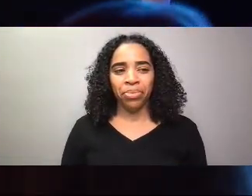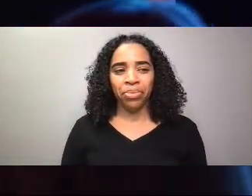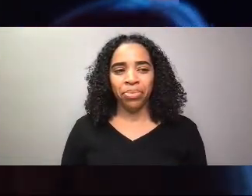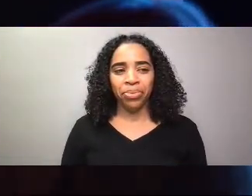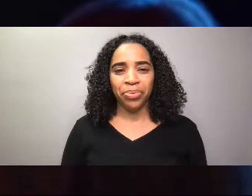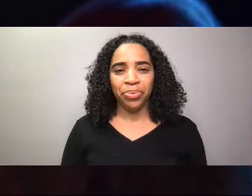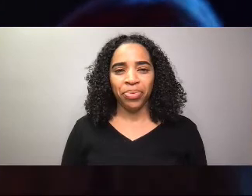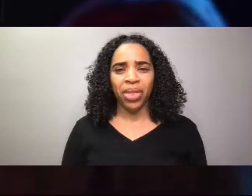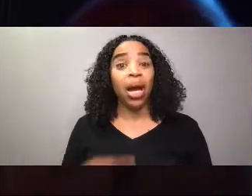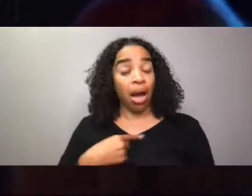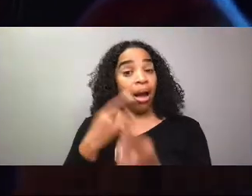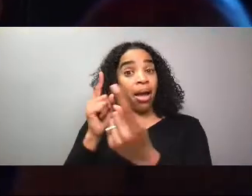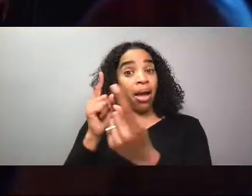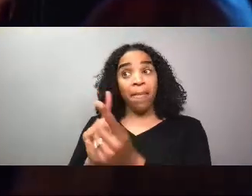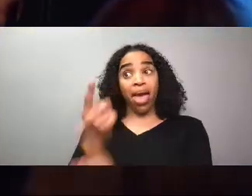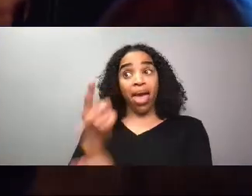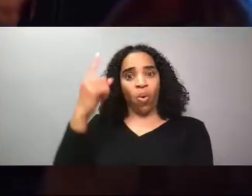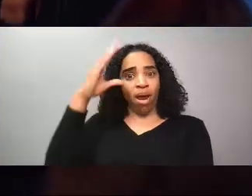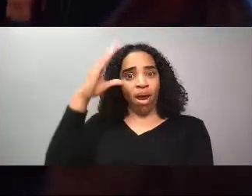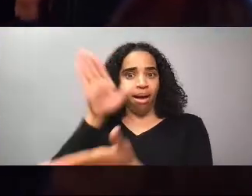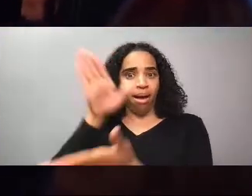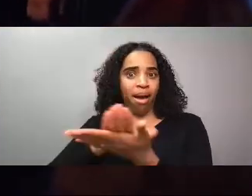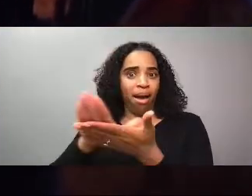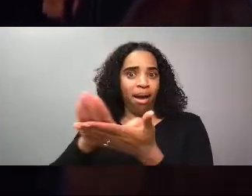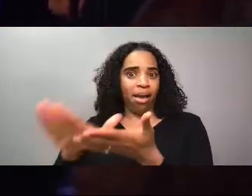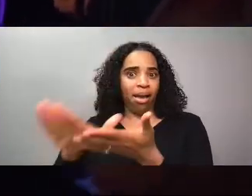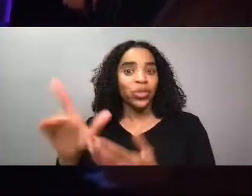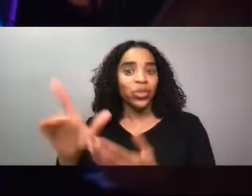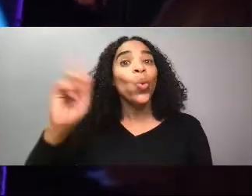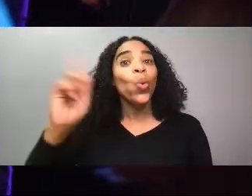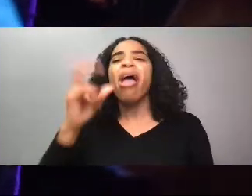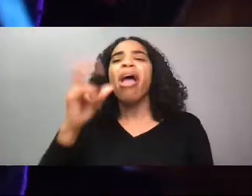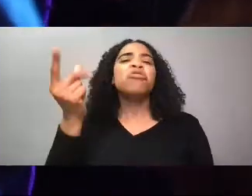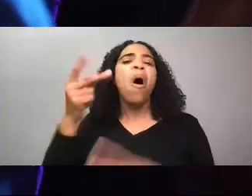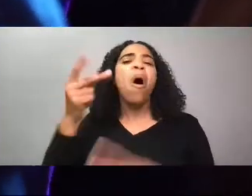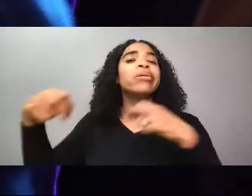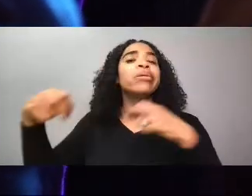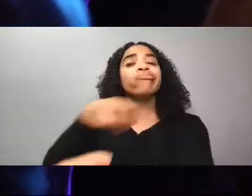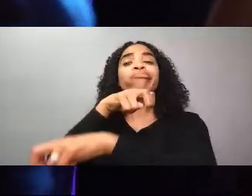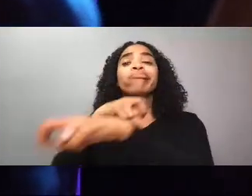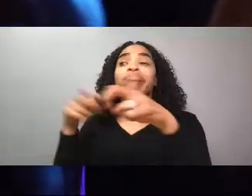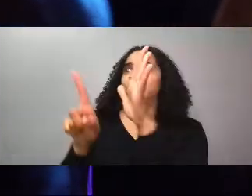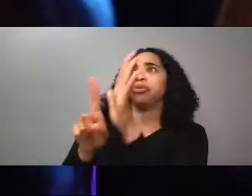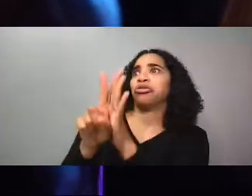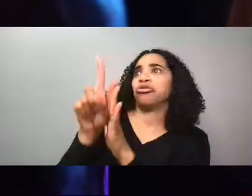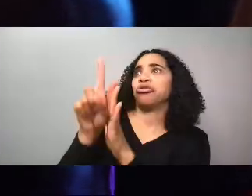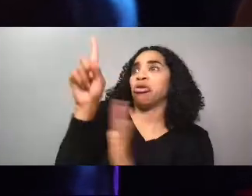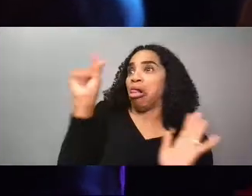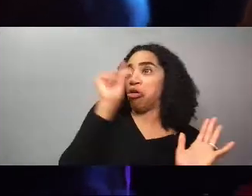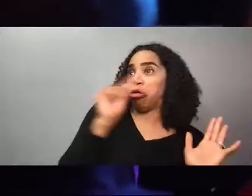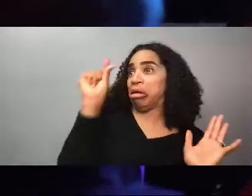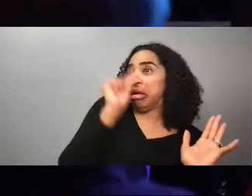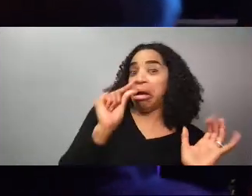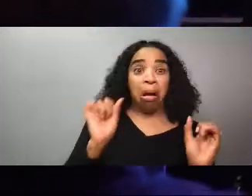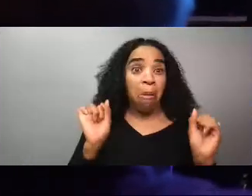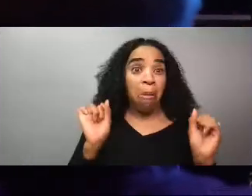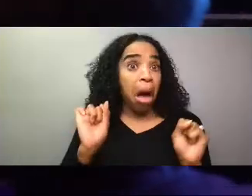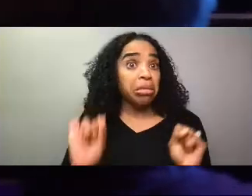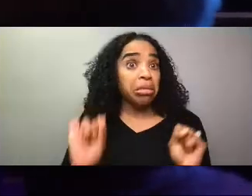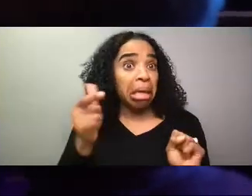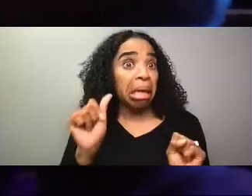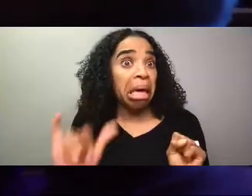I met a nice guy at the dog track. He was tall, he was Greek, possibly gay. He needed